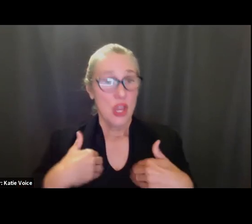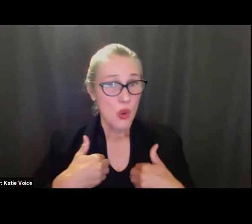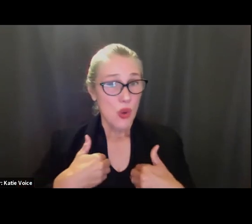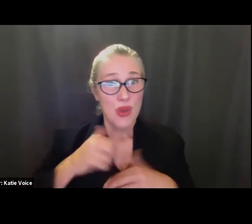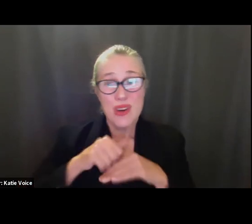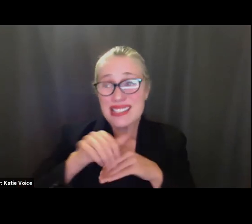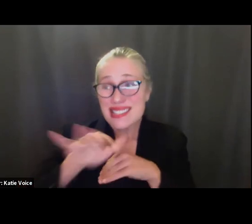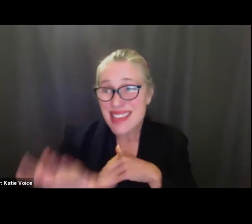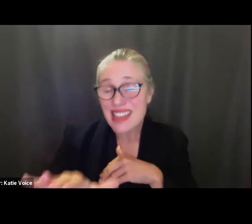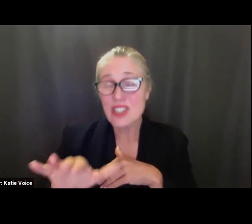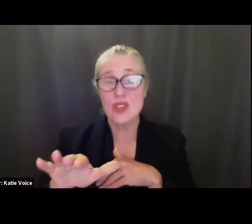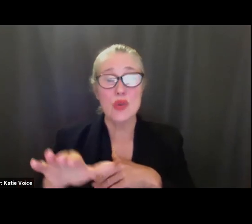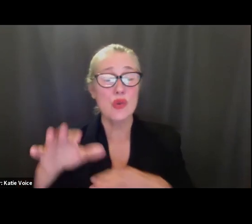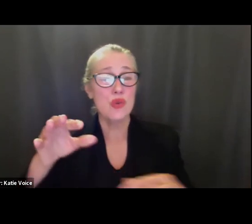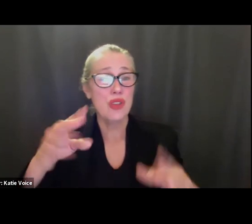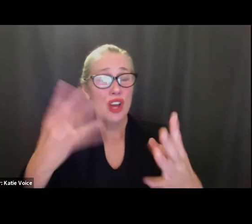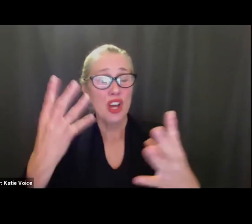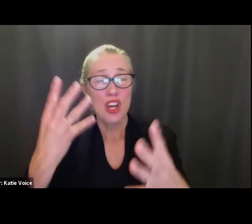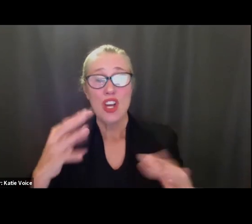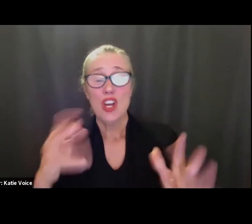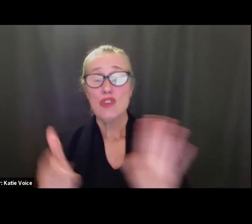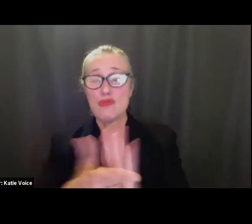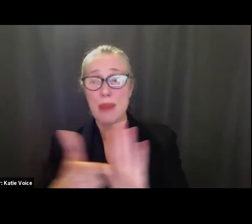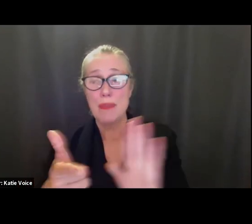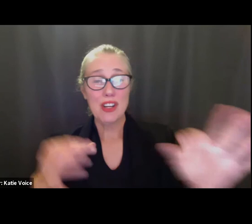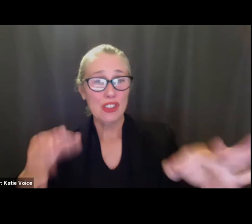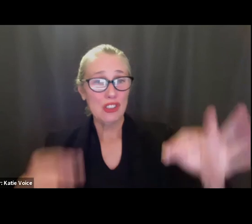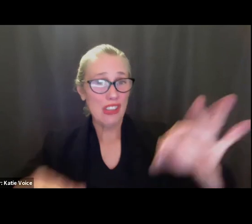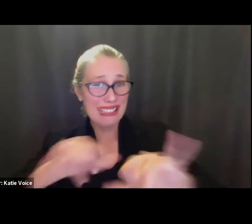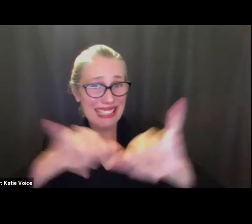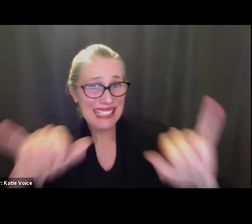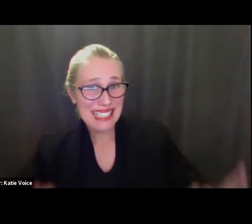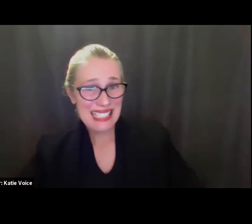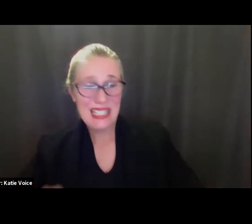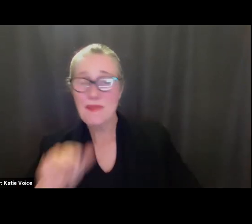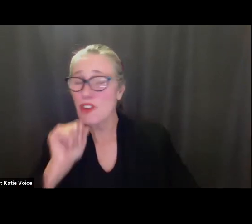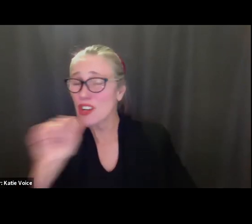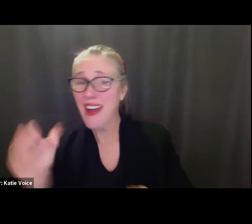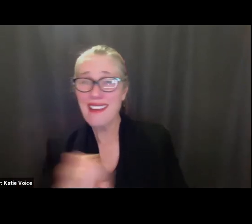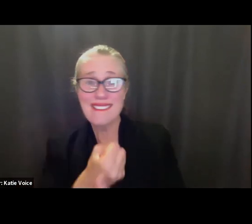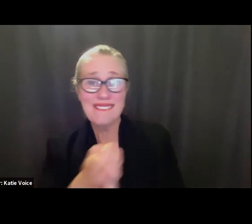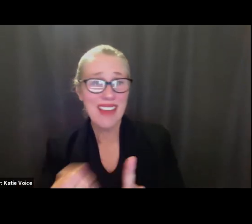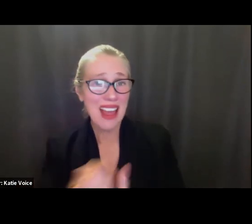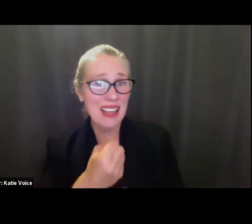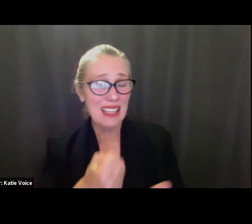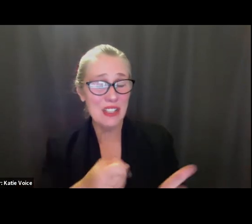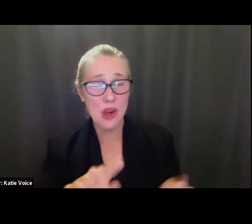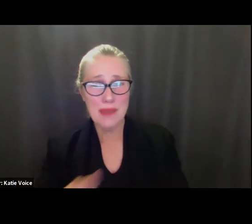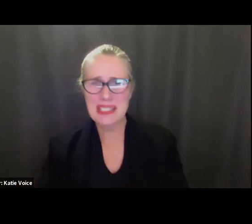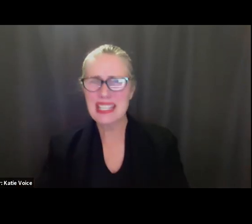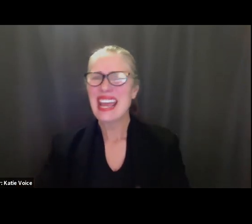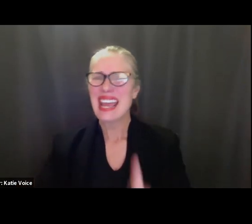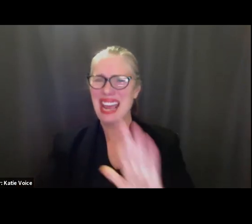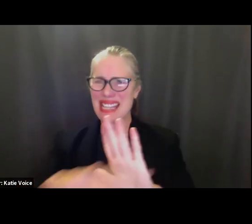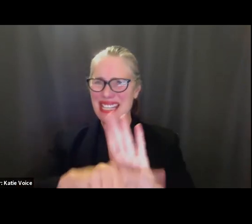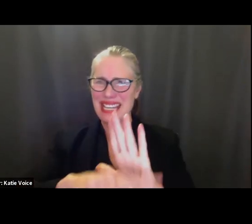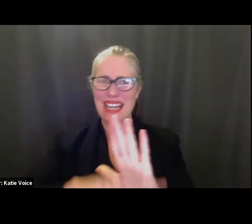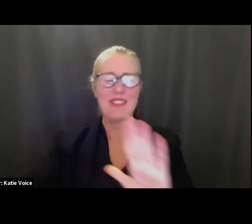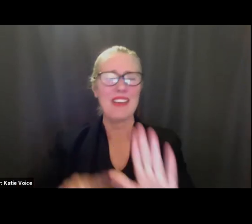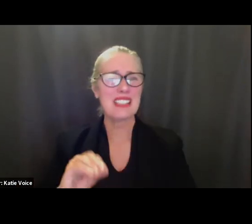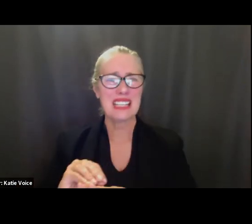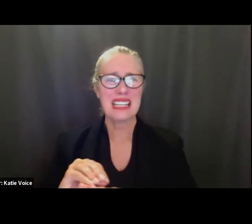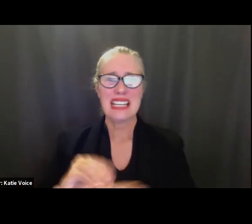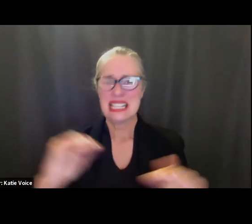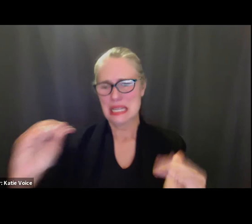crimes it should also be obvious that the president presence of an sro has disproportionately negative effect on students of color